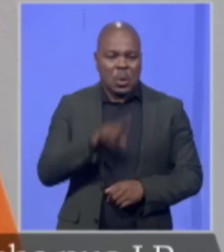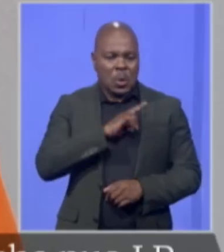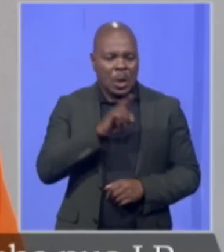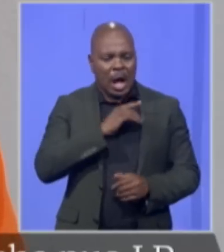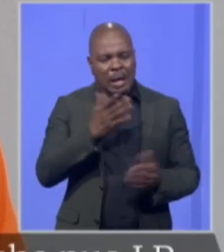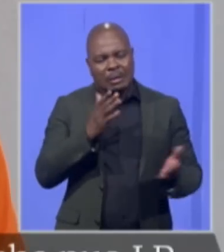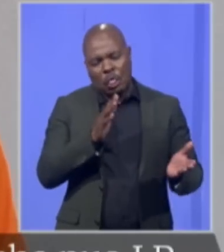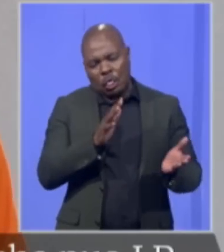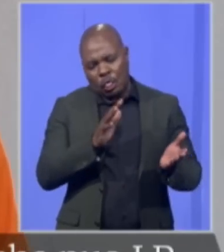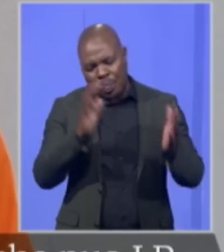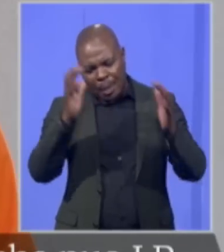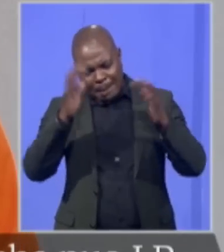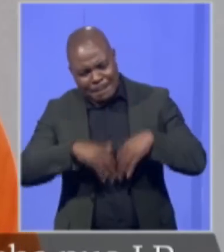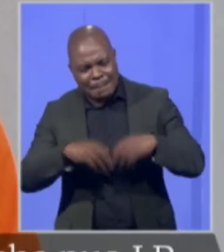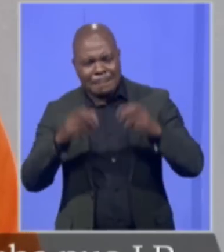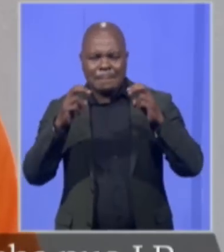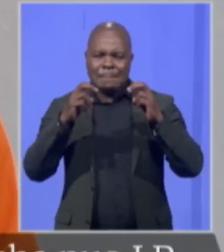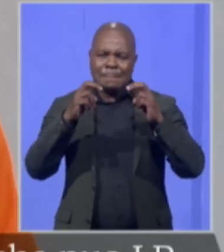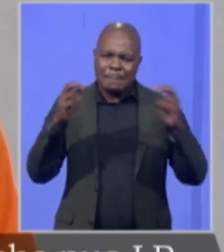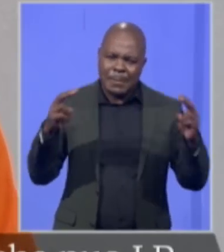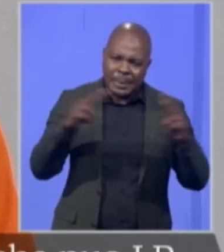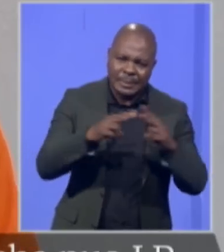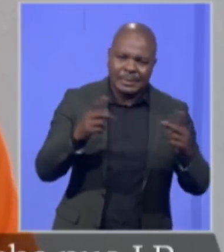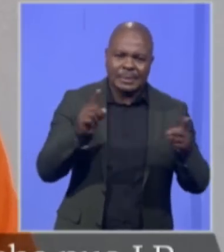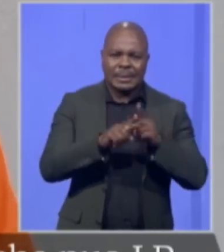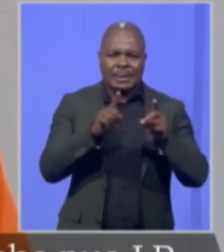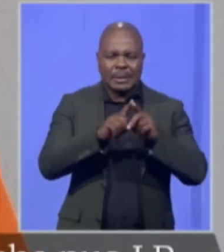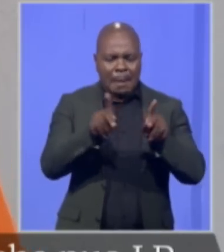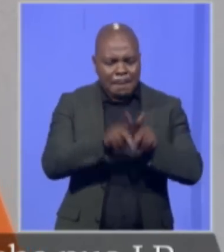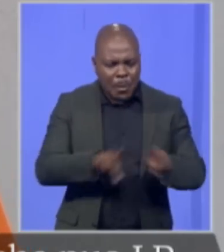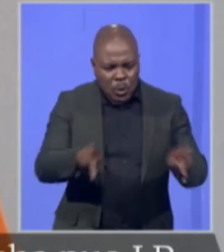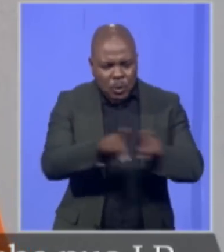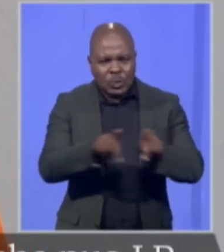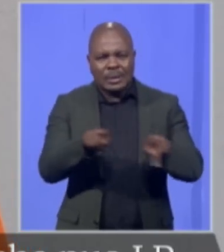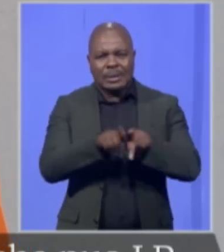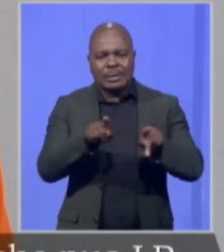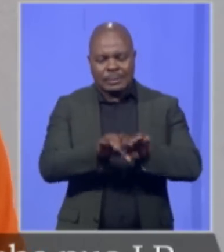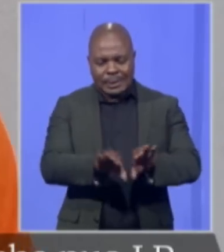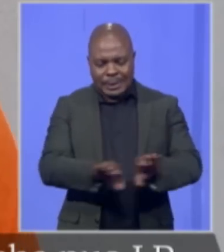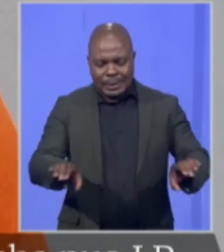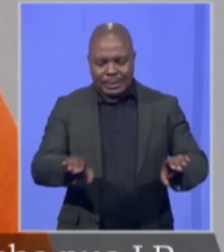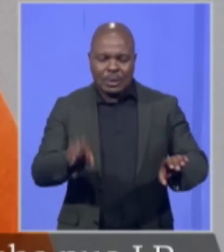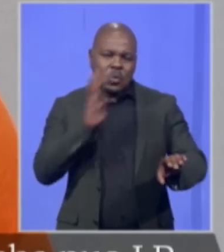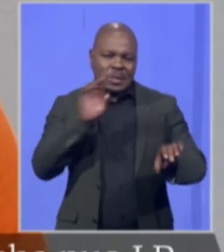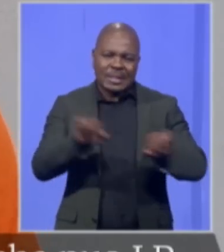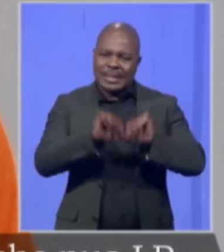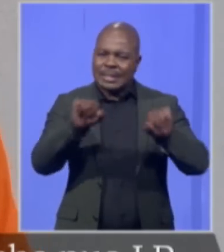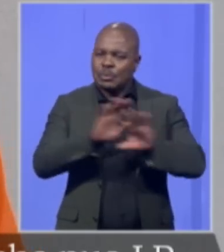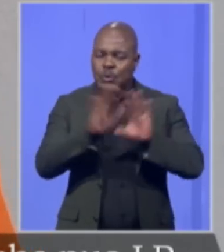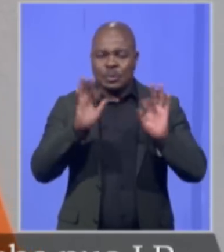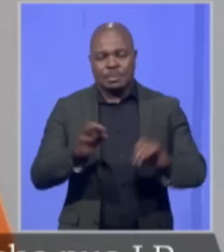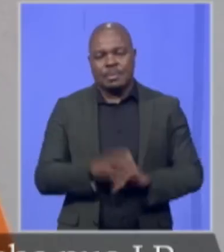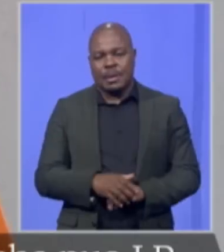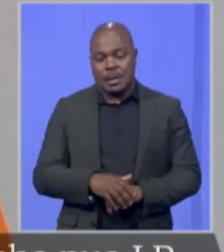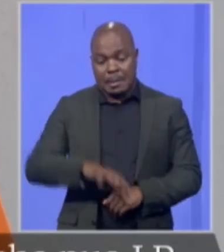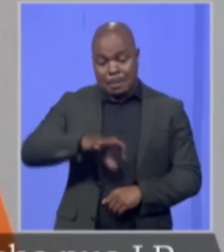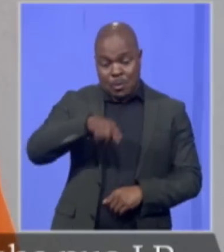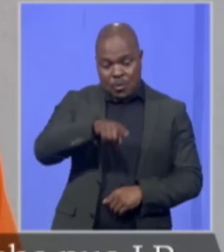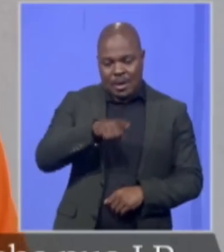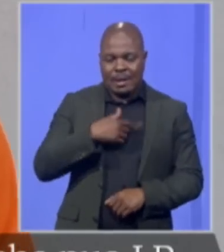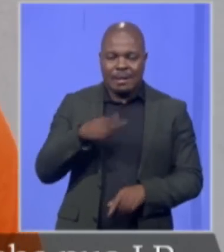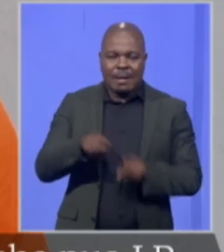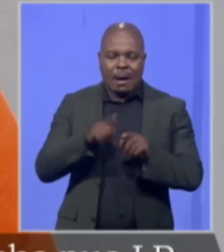collapsed bridges, impassable gravel roads, potholes, and inadequate drainage system. The province has been facing a road